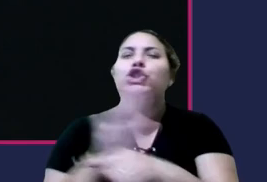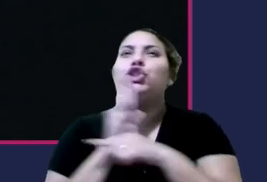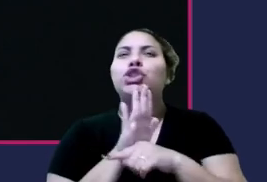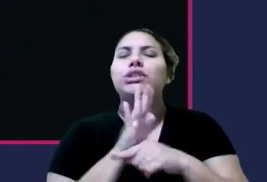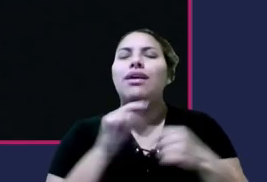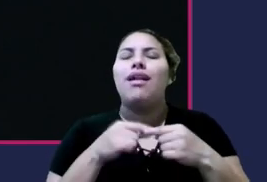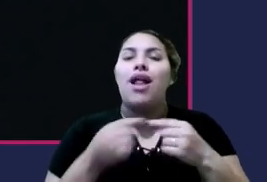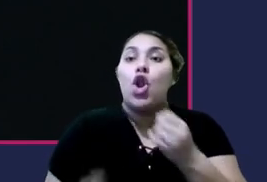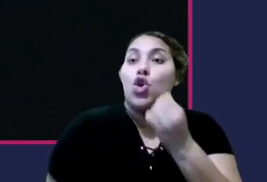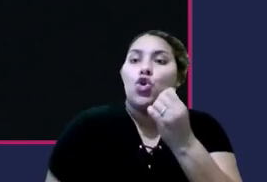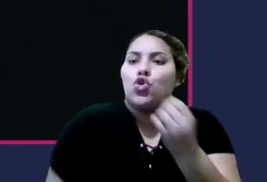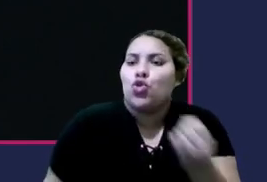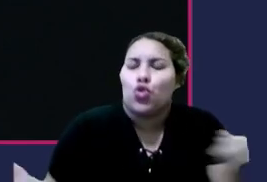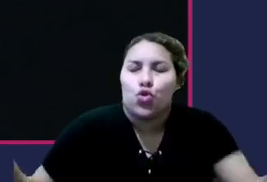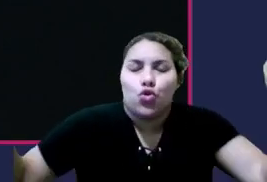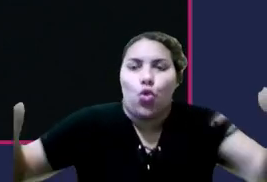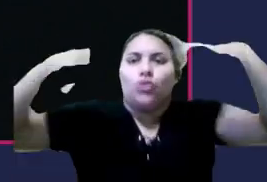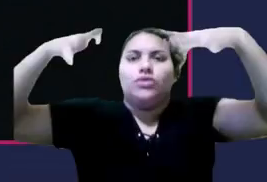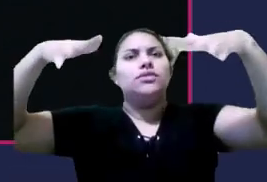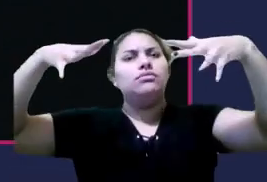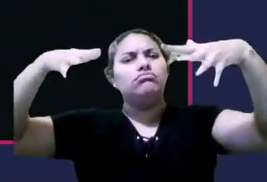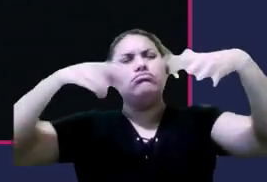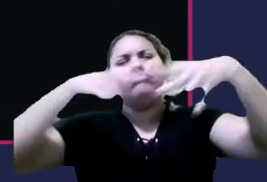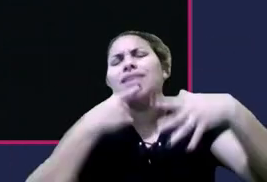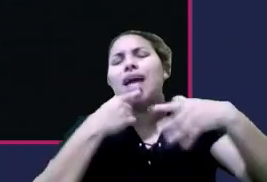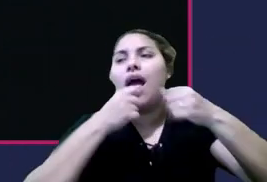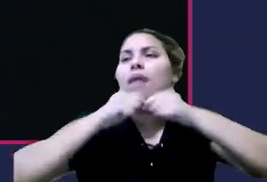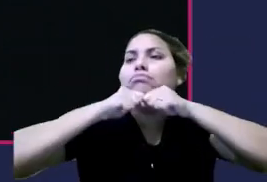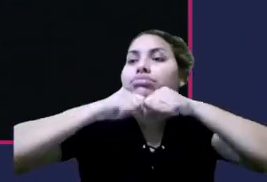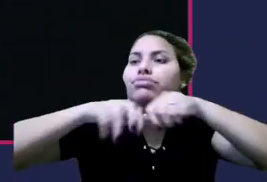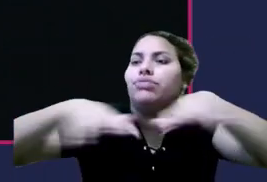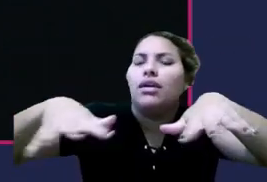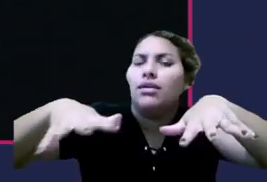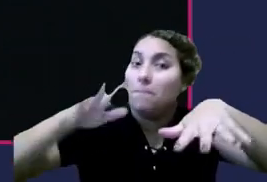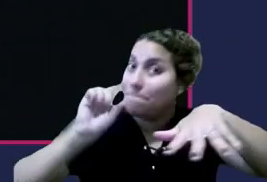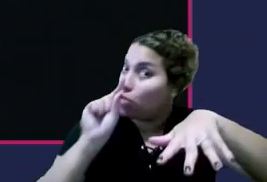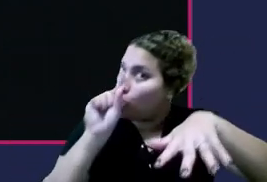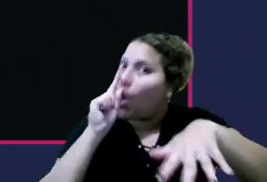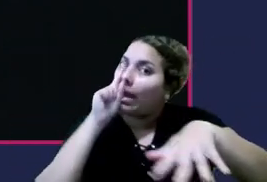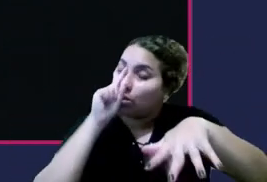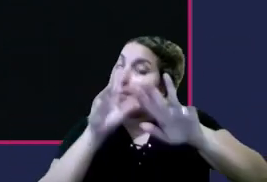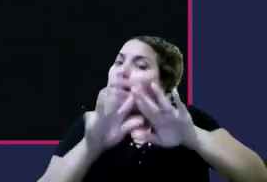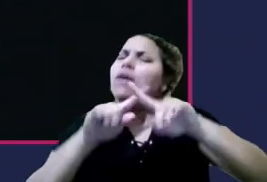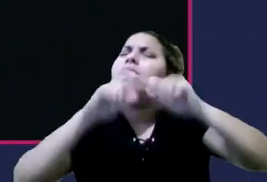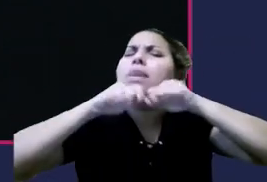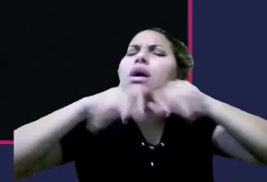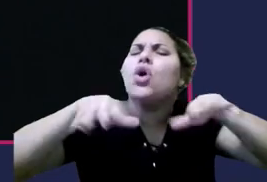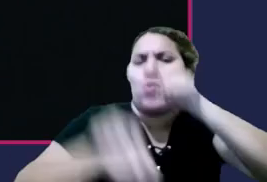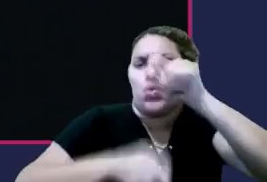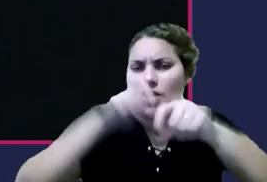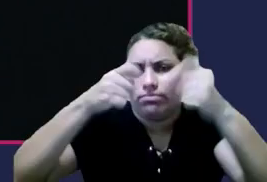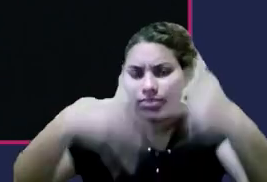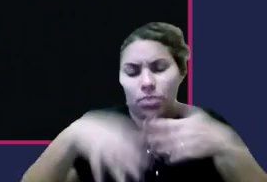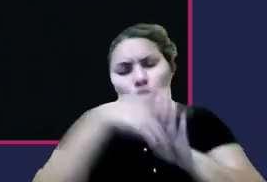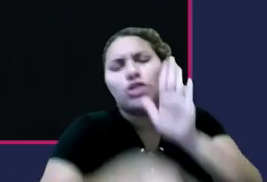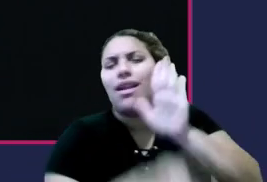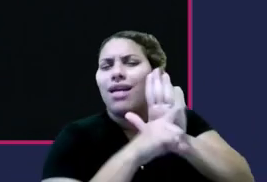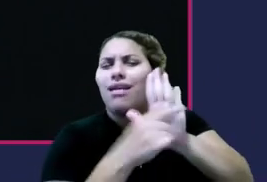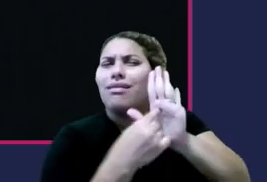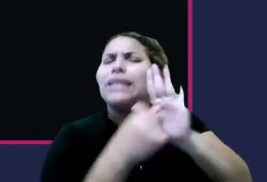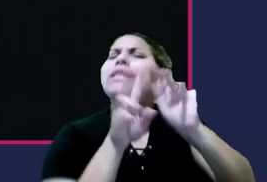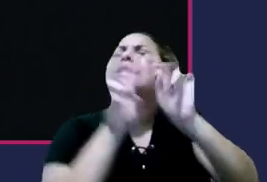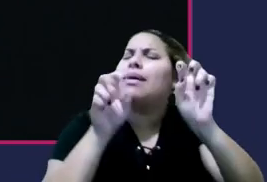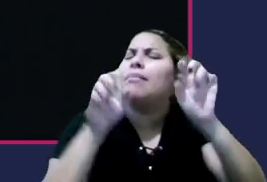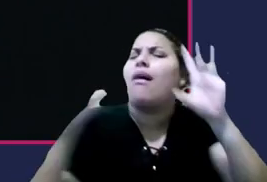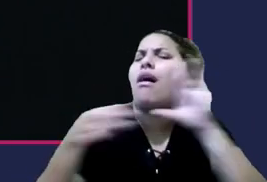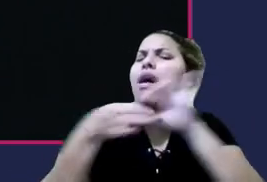access innovative programs, and that's shared risk. We've heard, we all heard of that. When we look at this